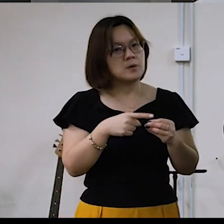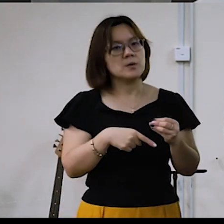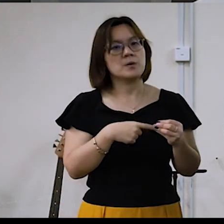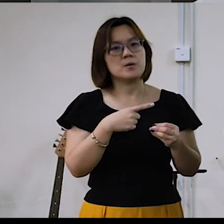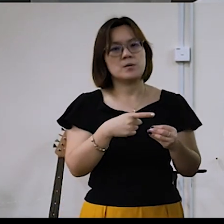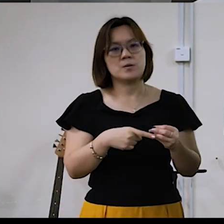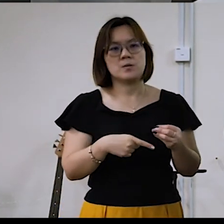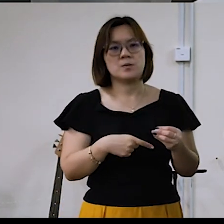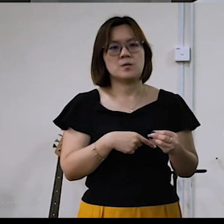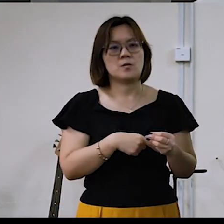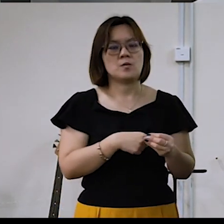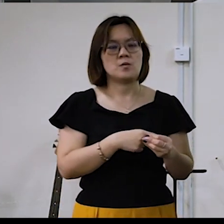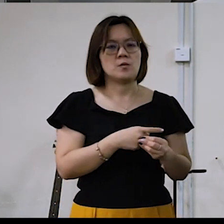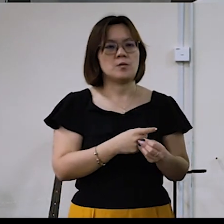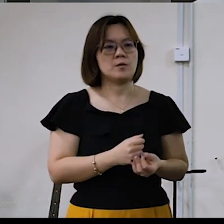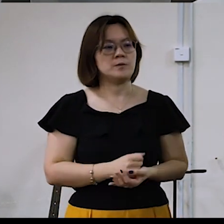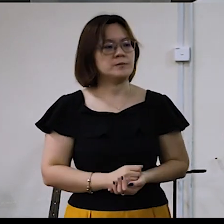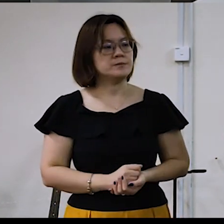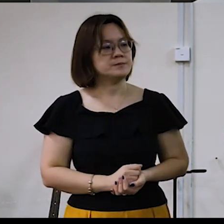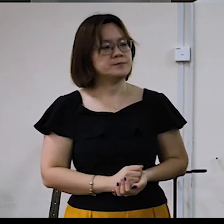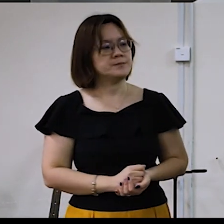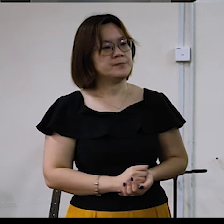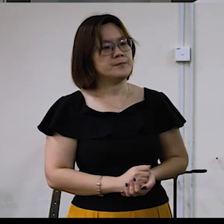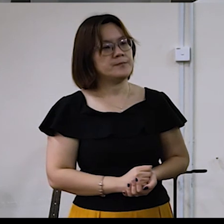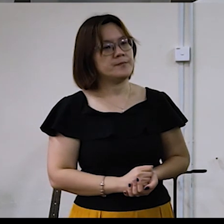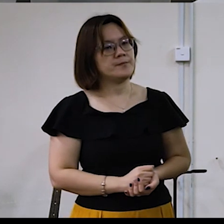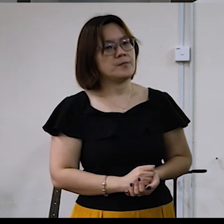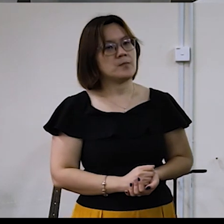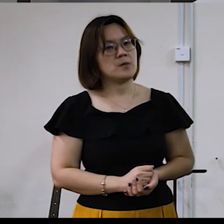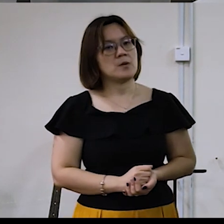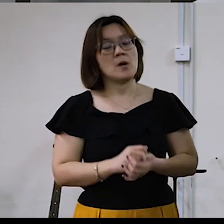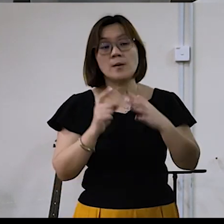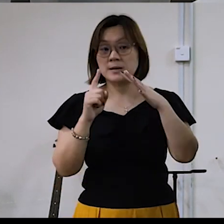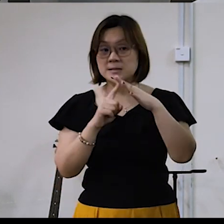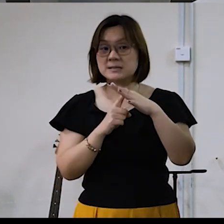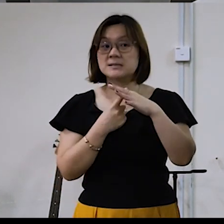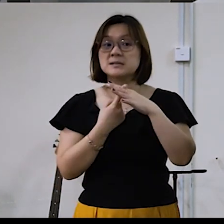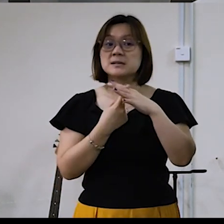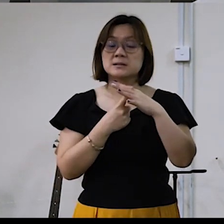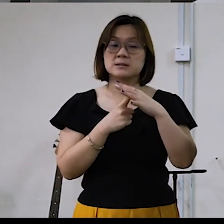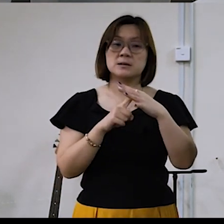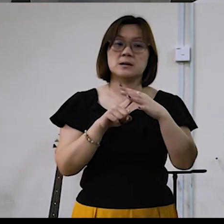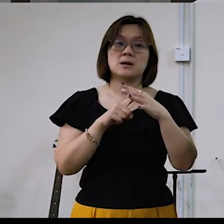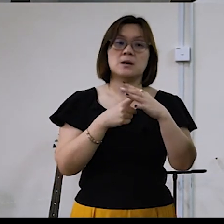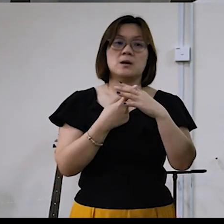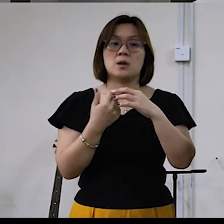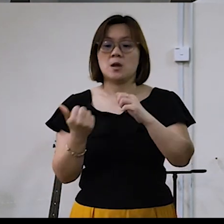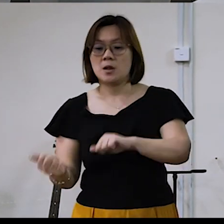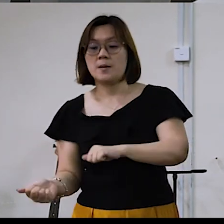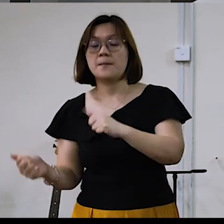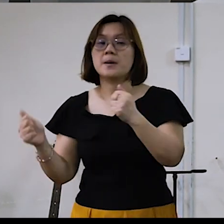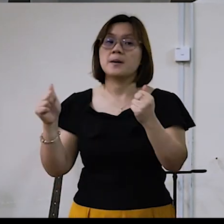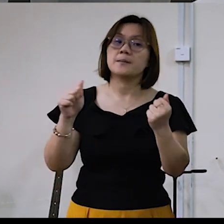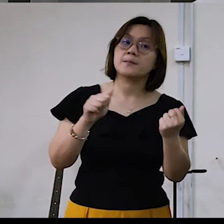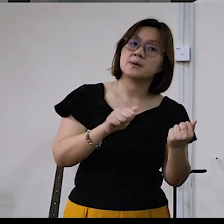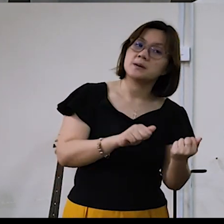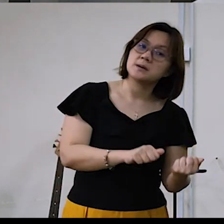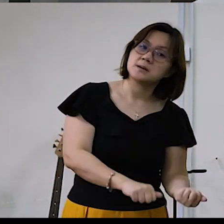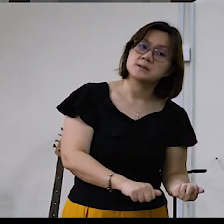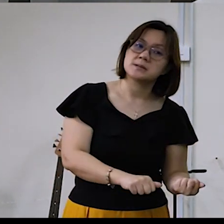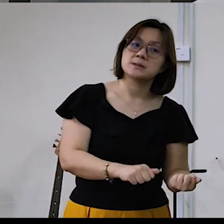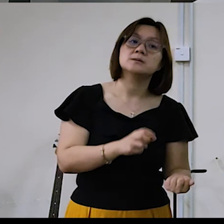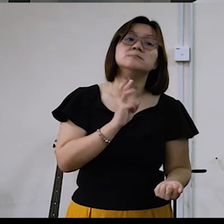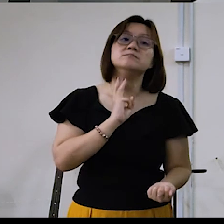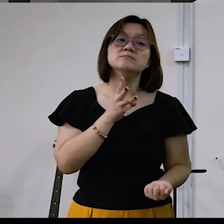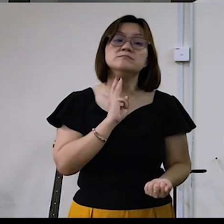Holy Spirit baptism. Okay, I read verse 22 again. Beginning from the baptism of John, baptism of John always speaks of the water baptism,